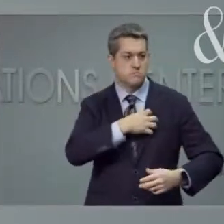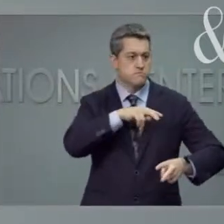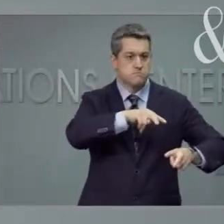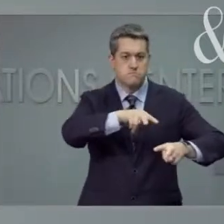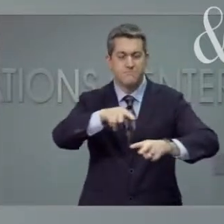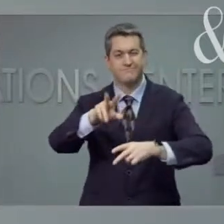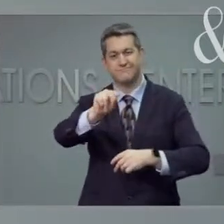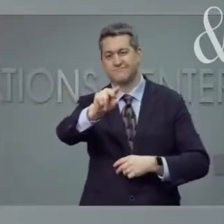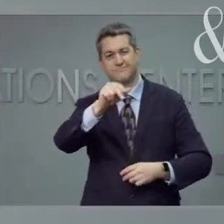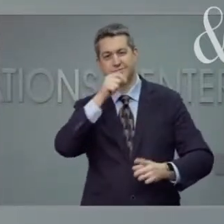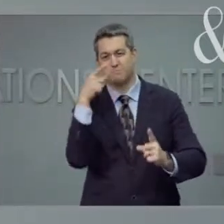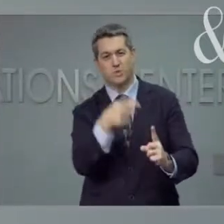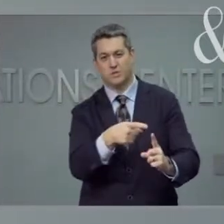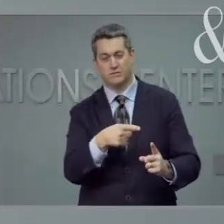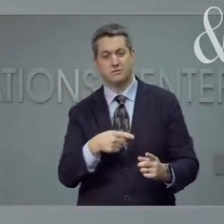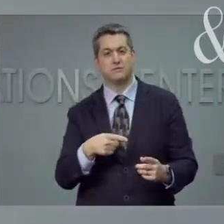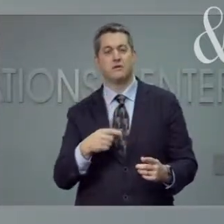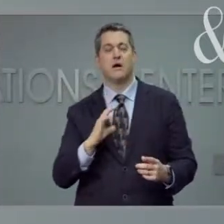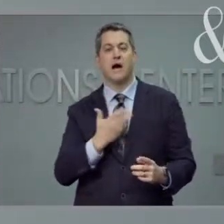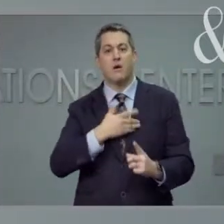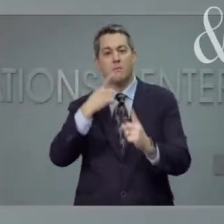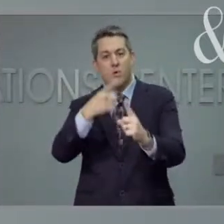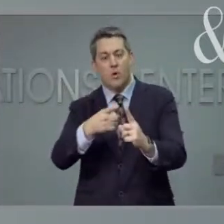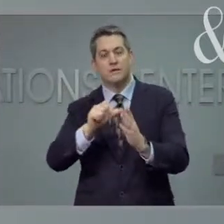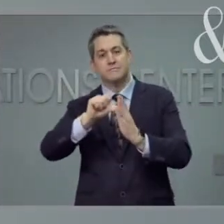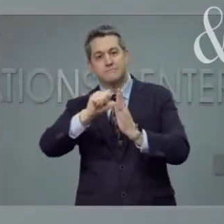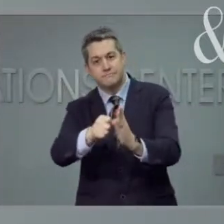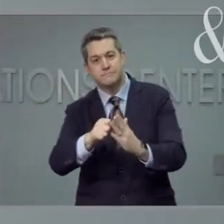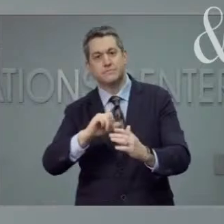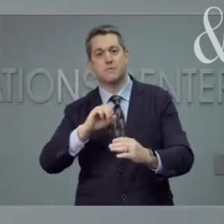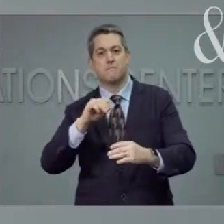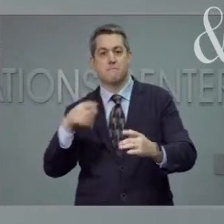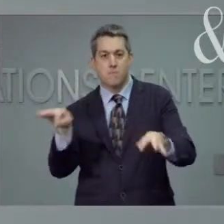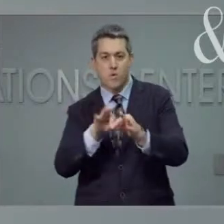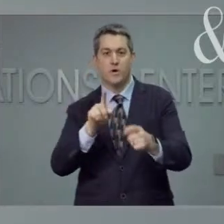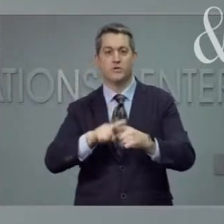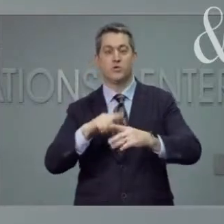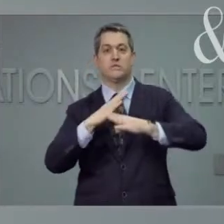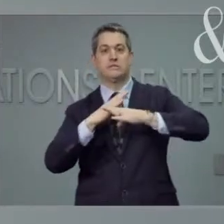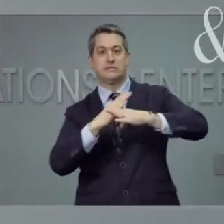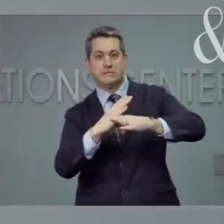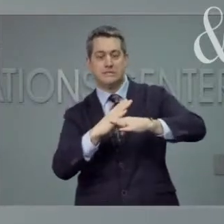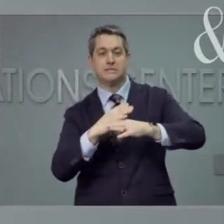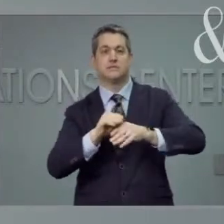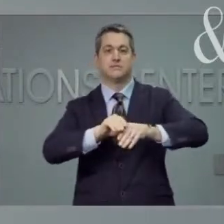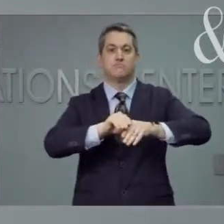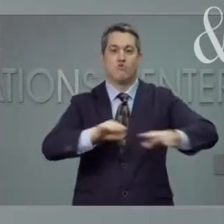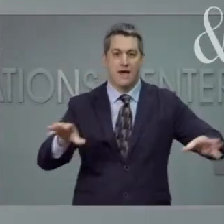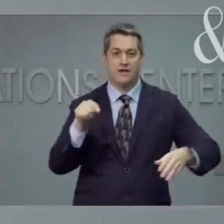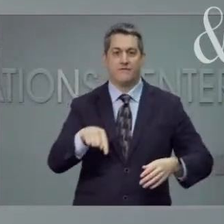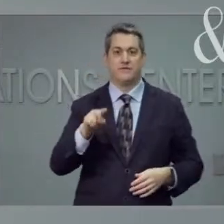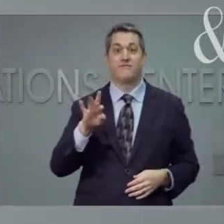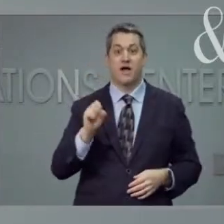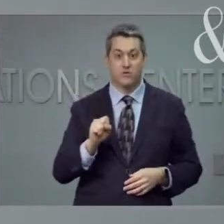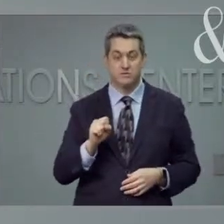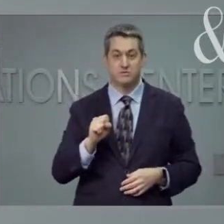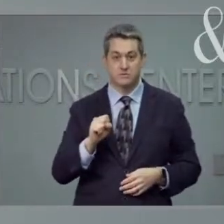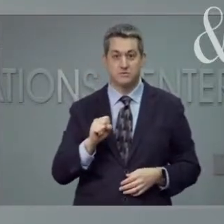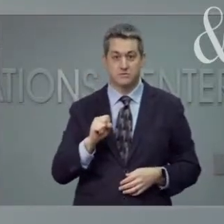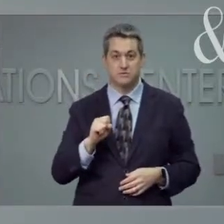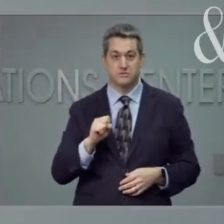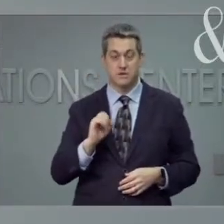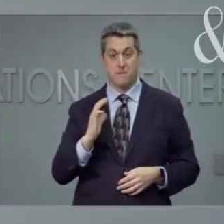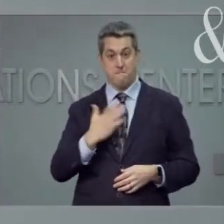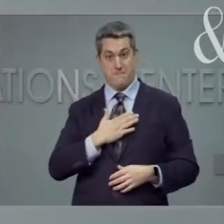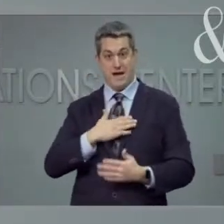the individual responsibility to slow the spread of this virus. And I think this secretarial order lays out in very stark